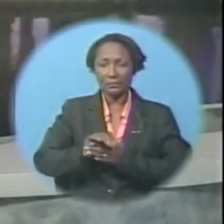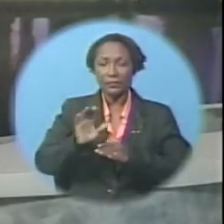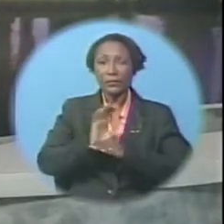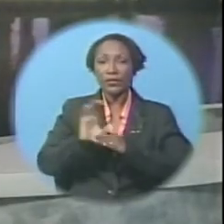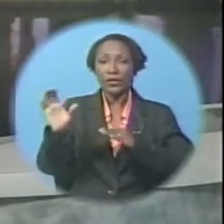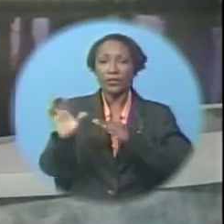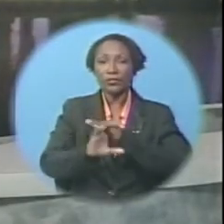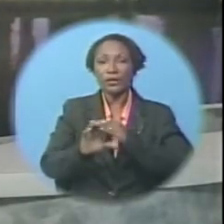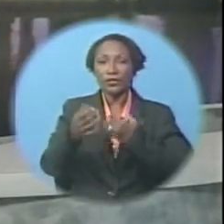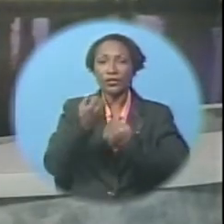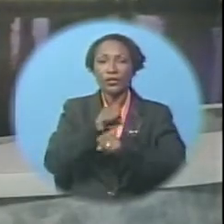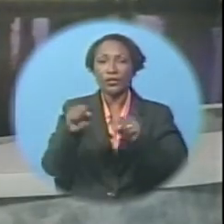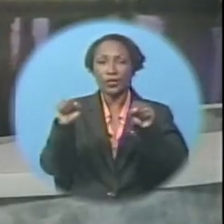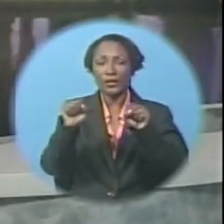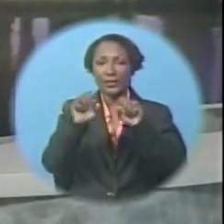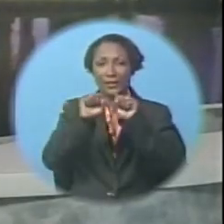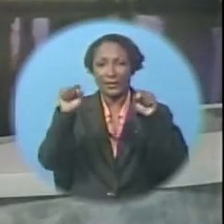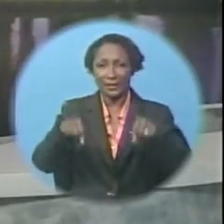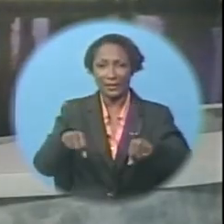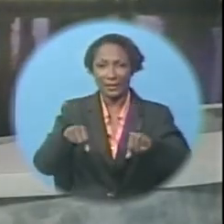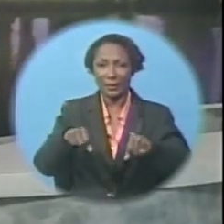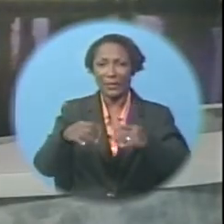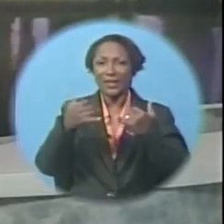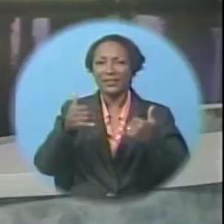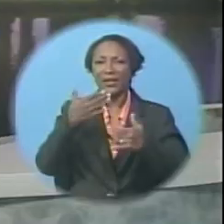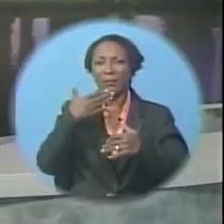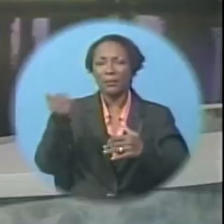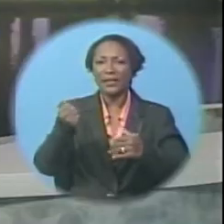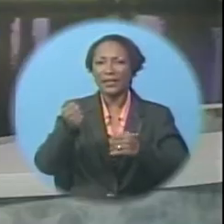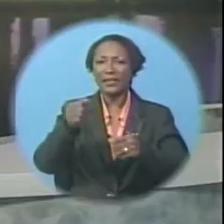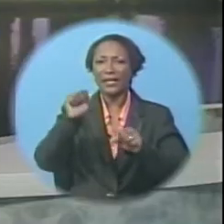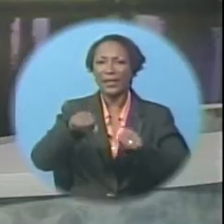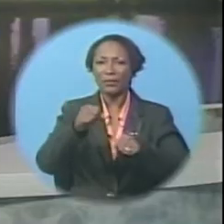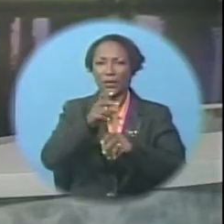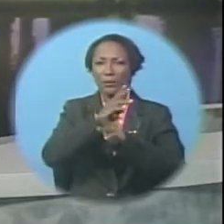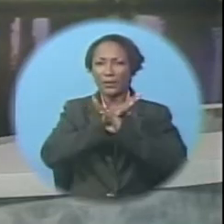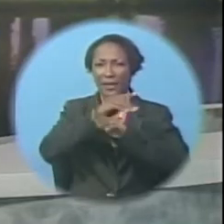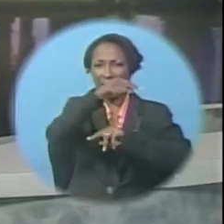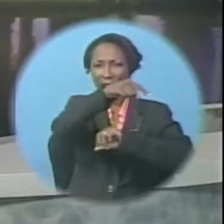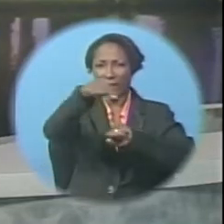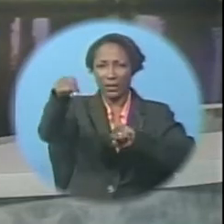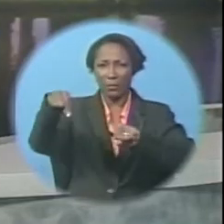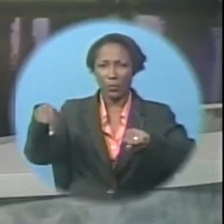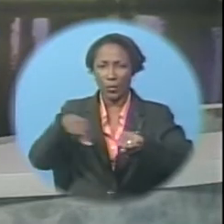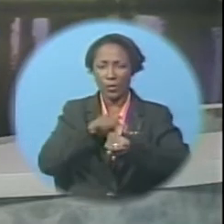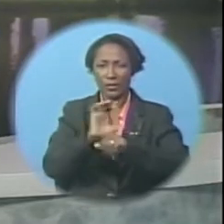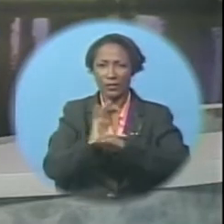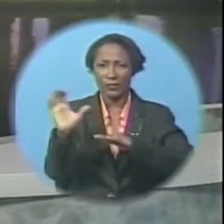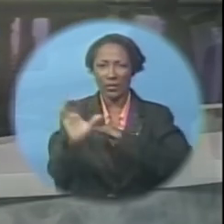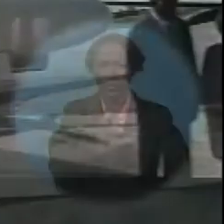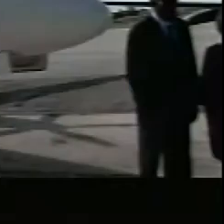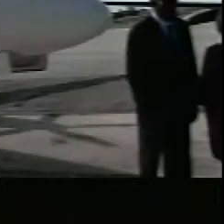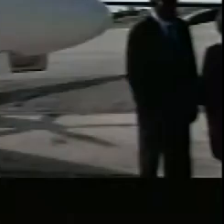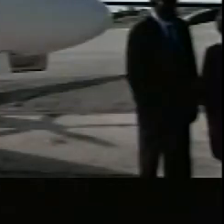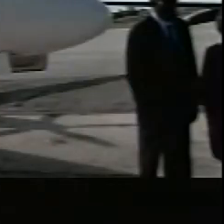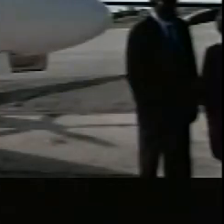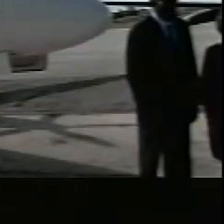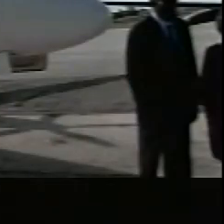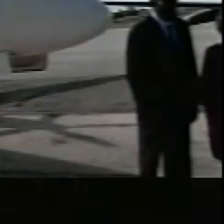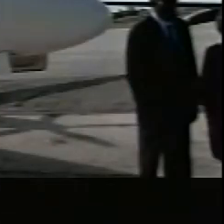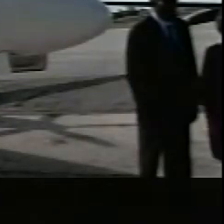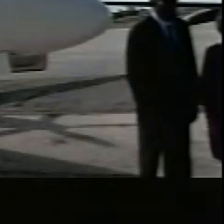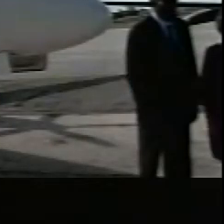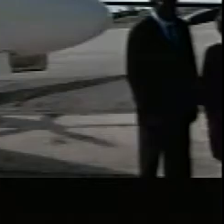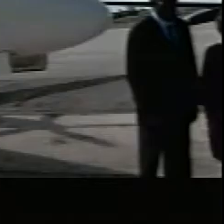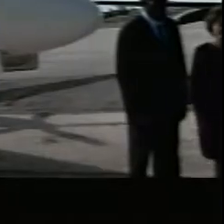The regional security system is now in a better position to protect the borders of the Caribbean. That's because the surveillance aircraft, which was